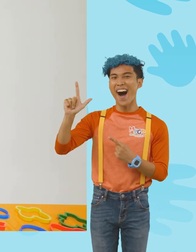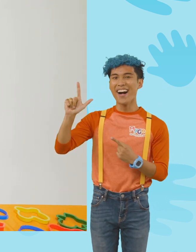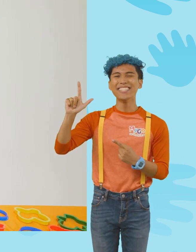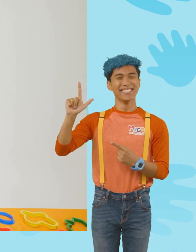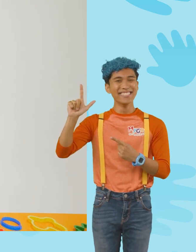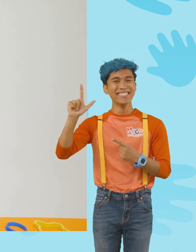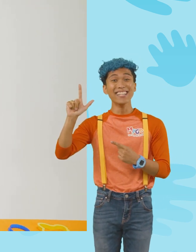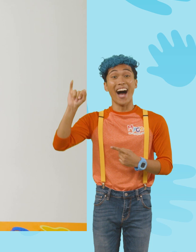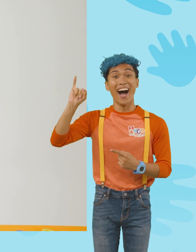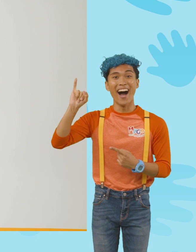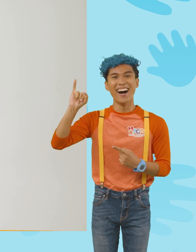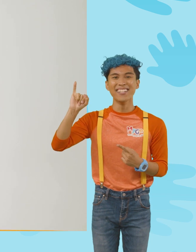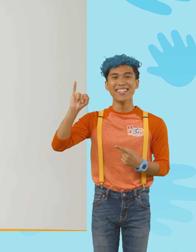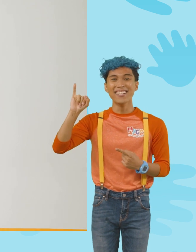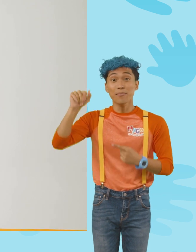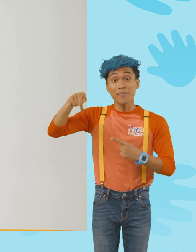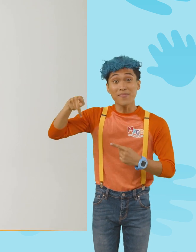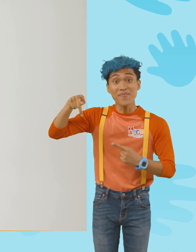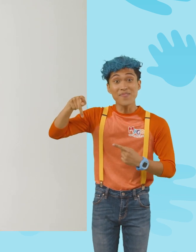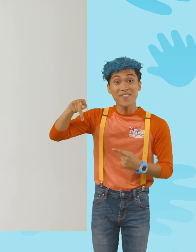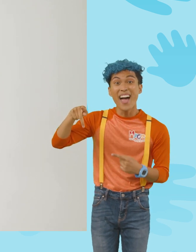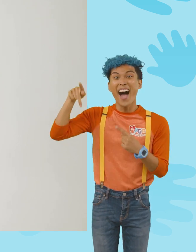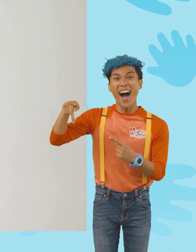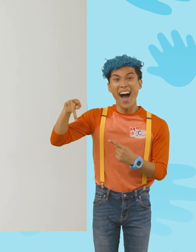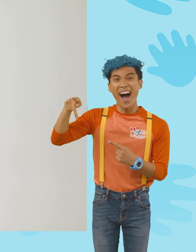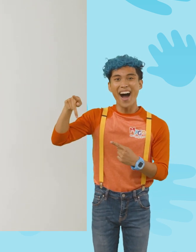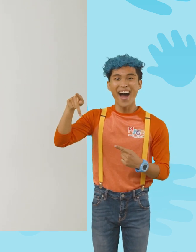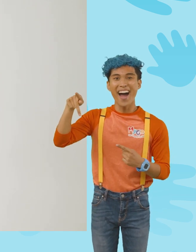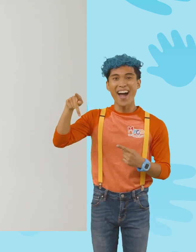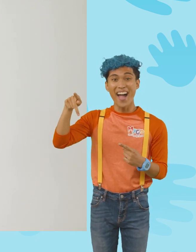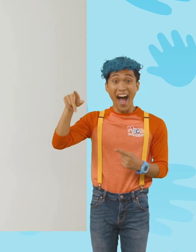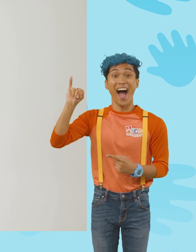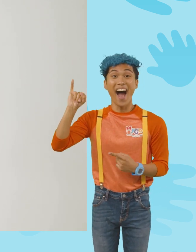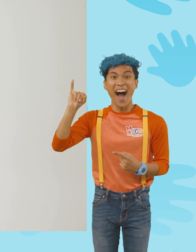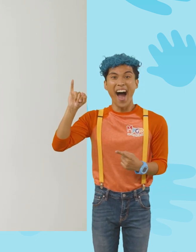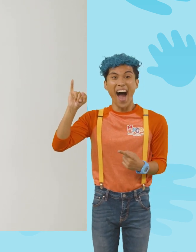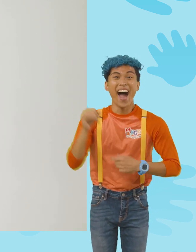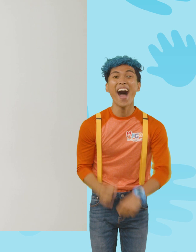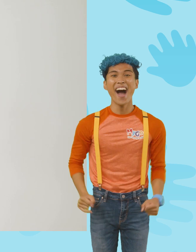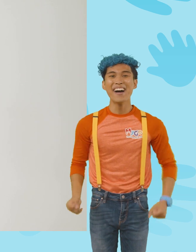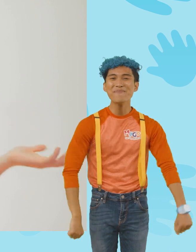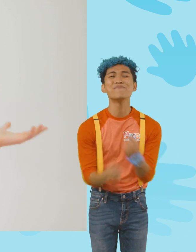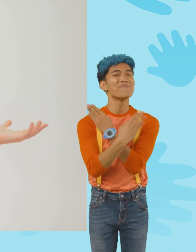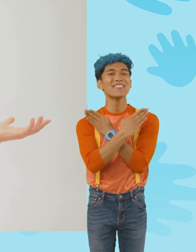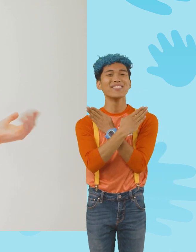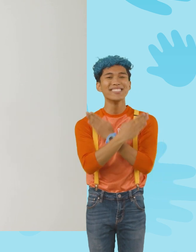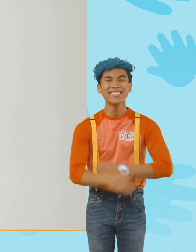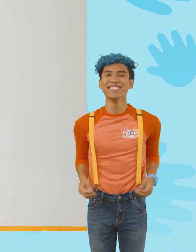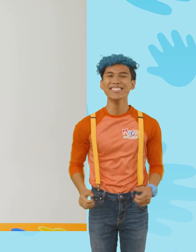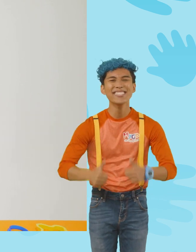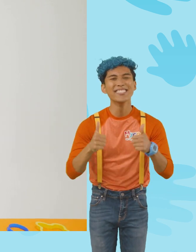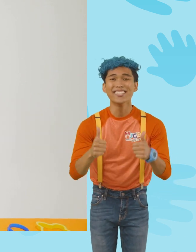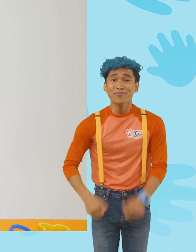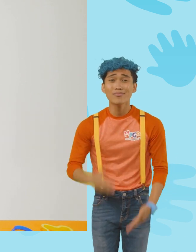L. I. P. P. I. Blippi.